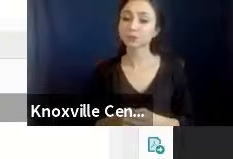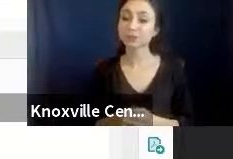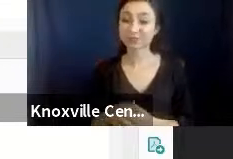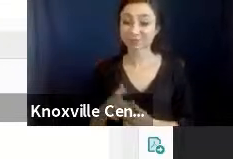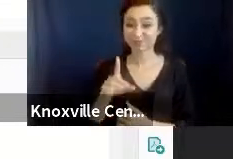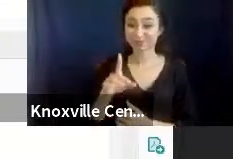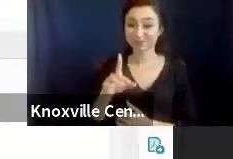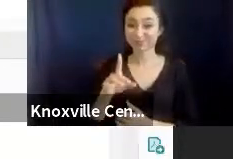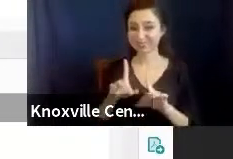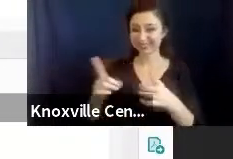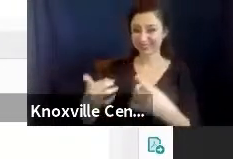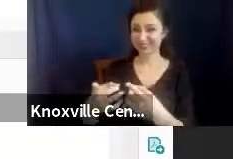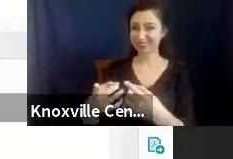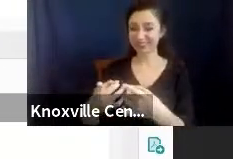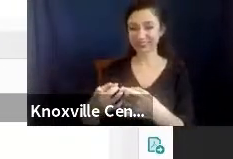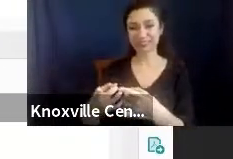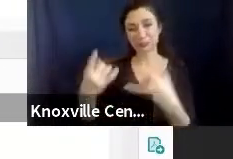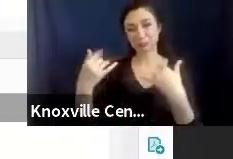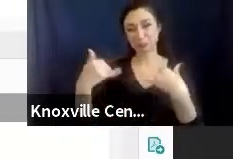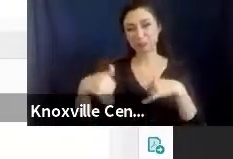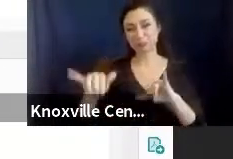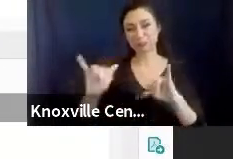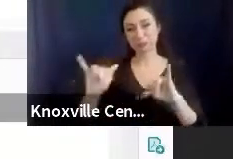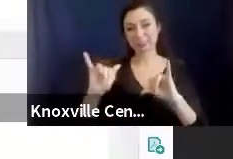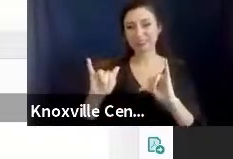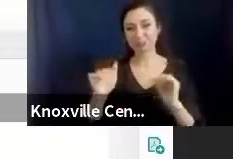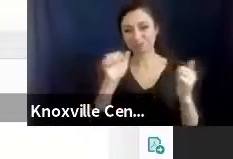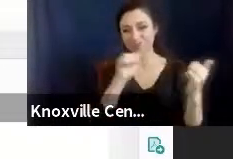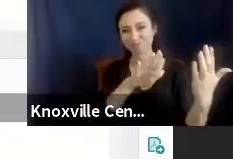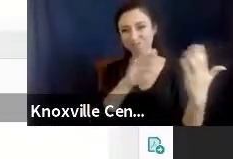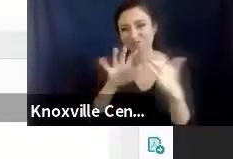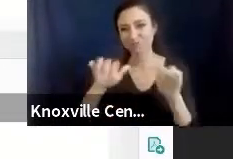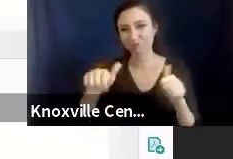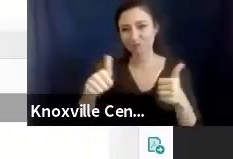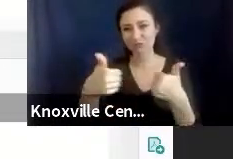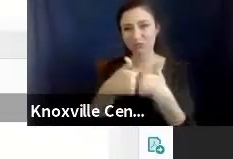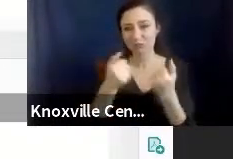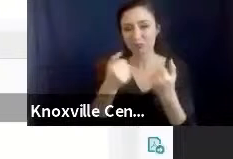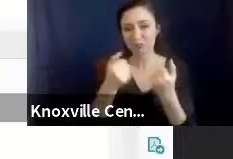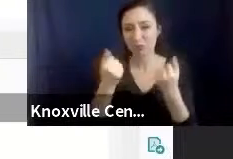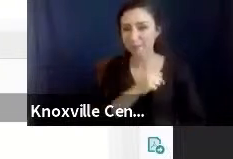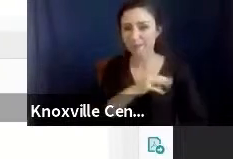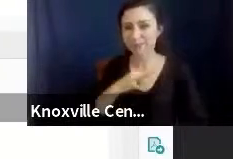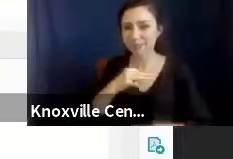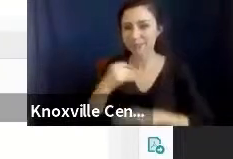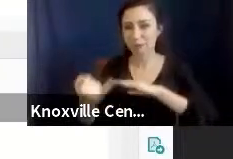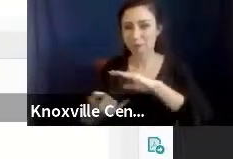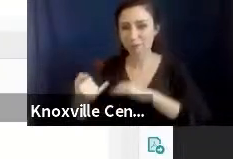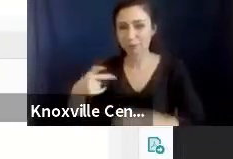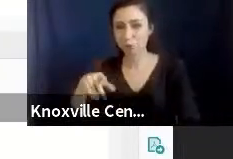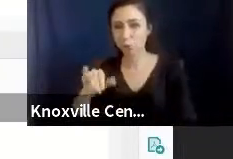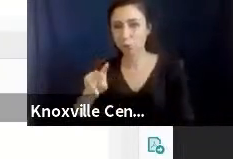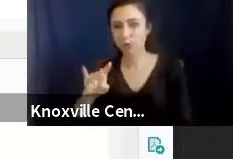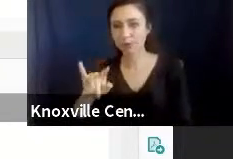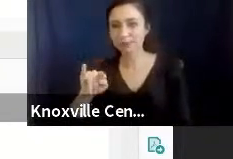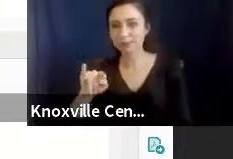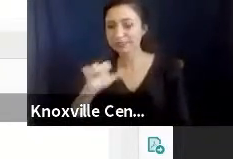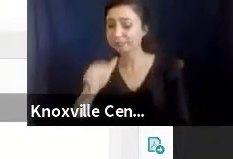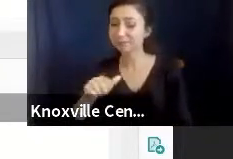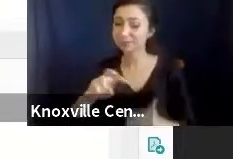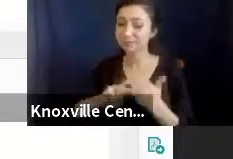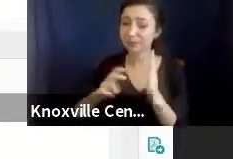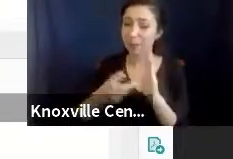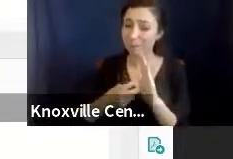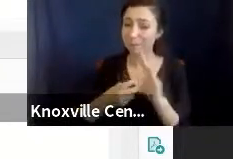some challenges due to the number of staff being quarantined. Not saying that the staff are ill, but when you have